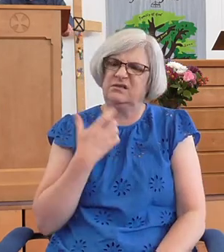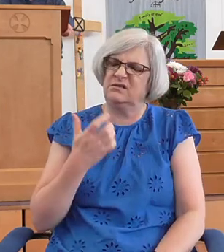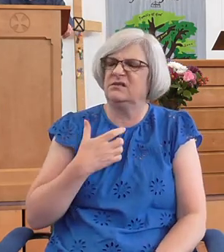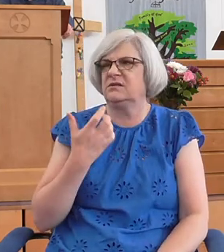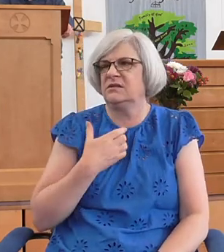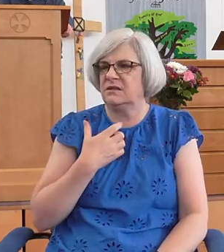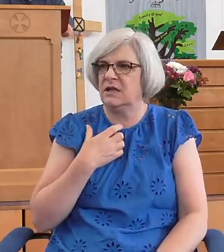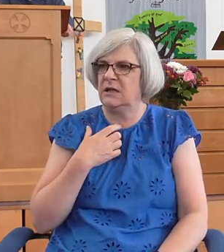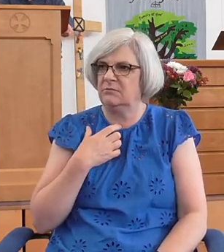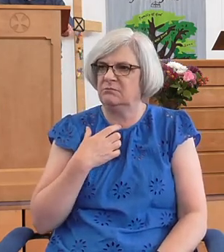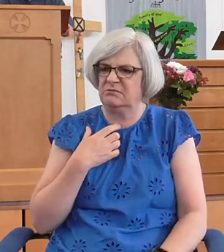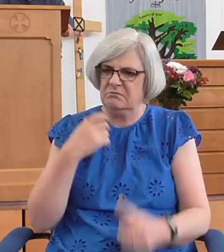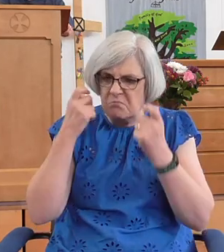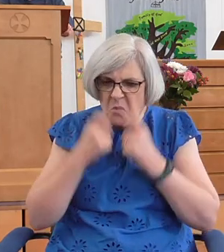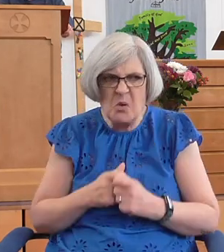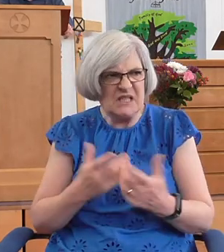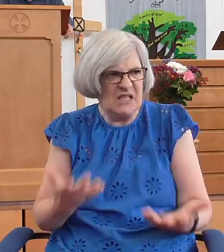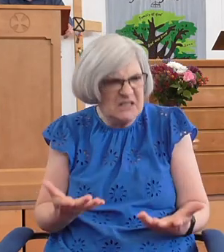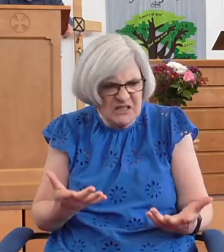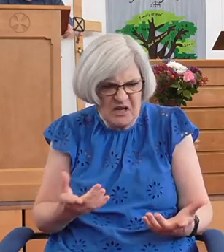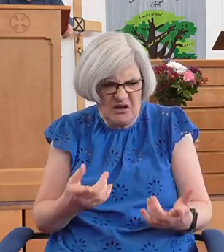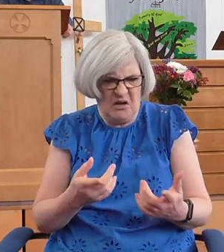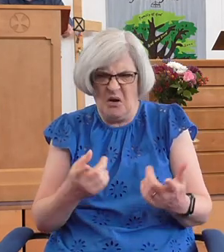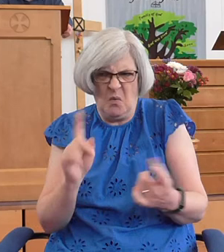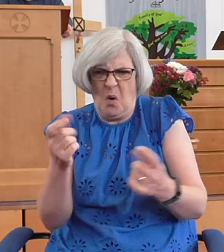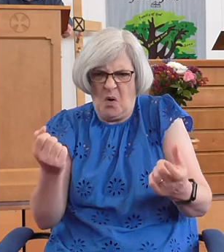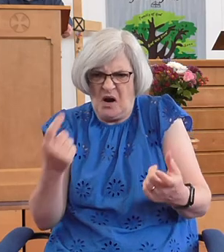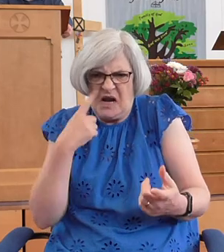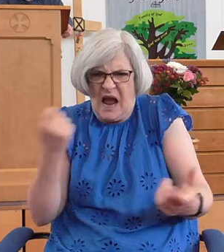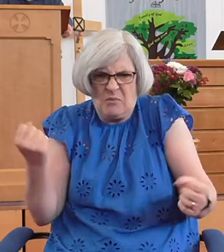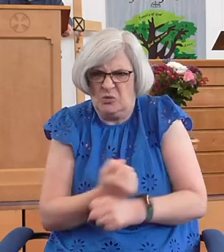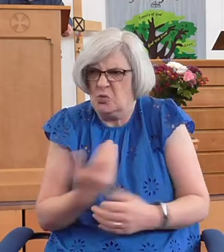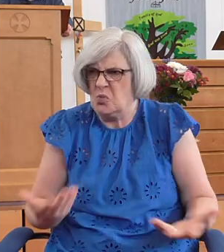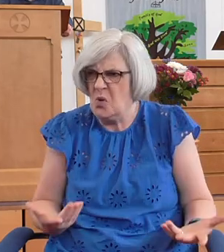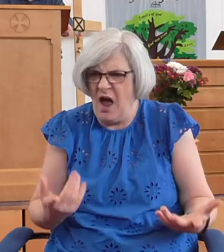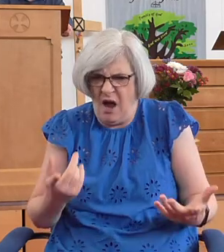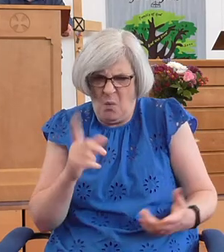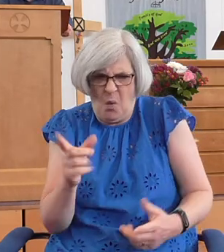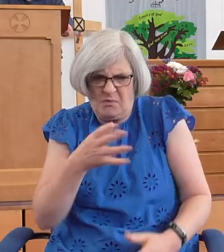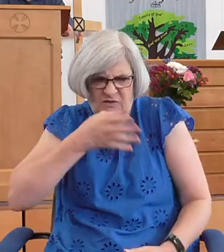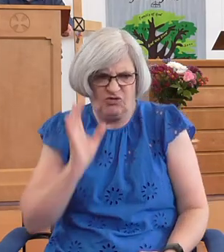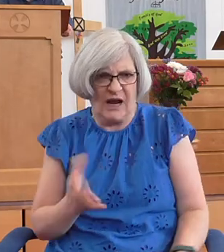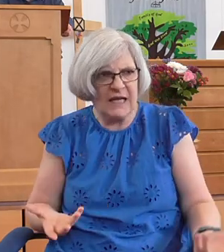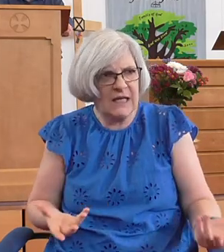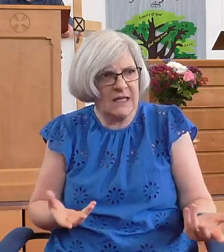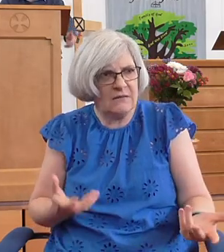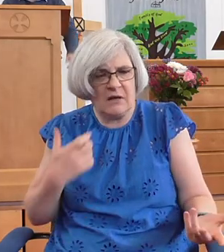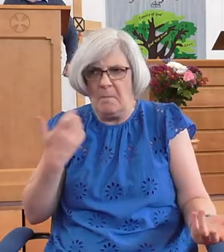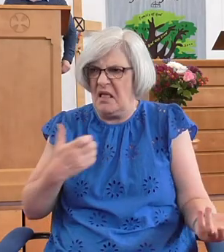Moses, saying, "What are we to drink?"